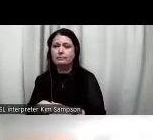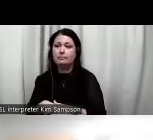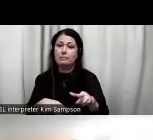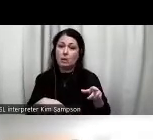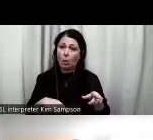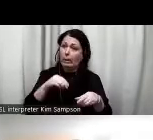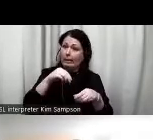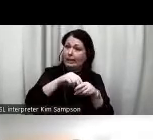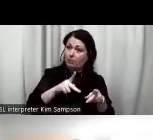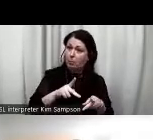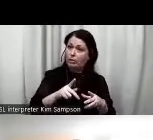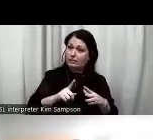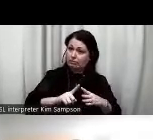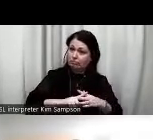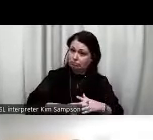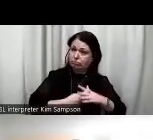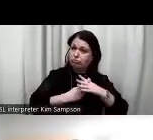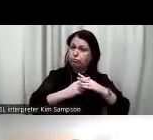up, but